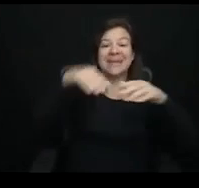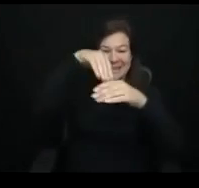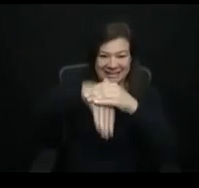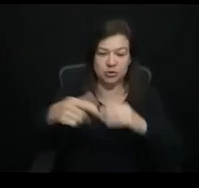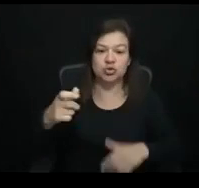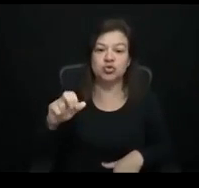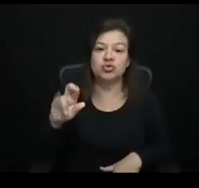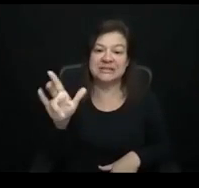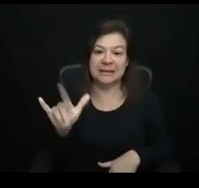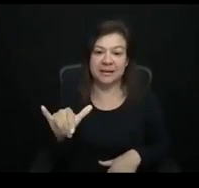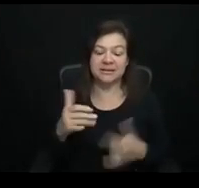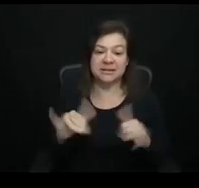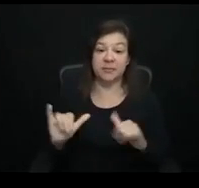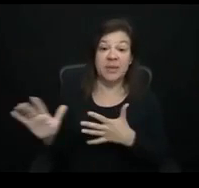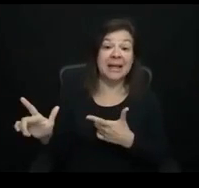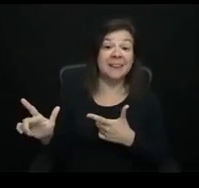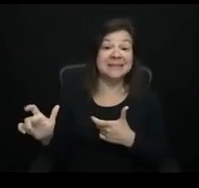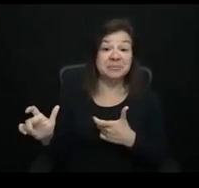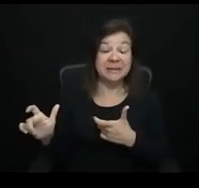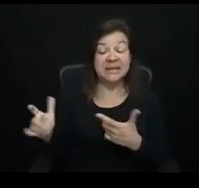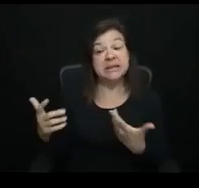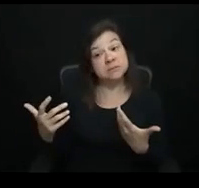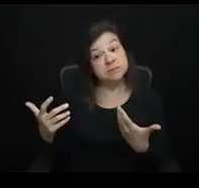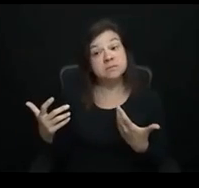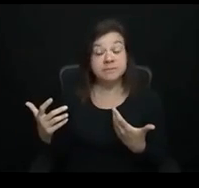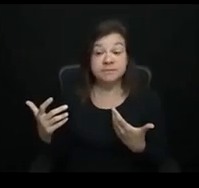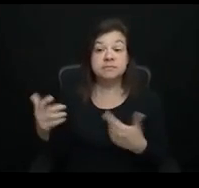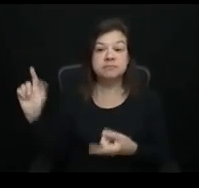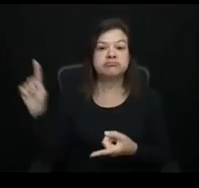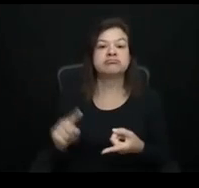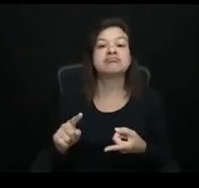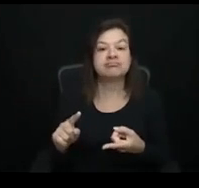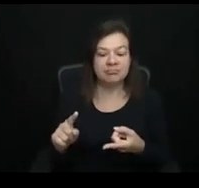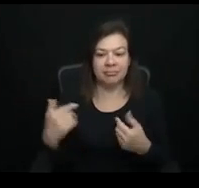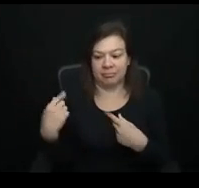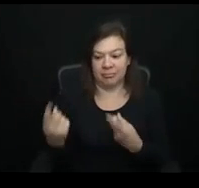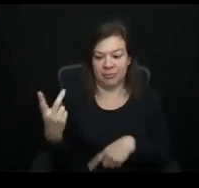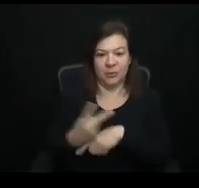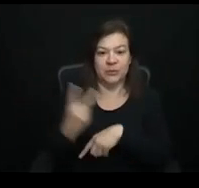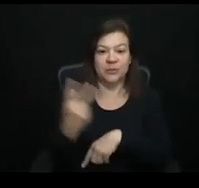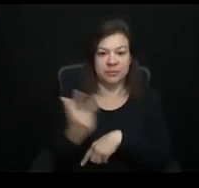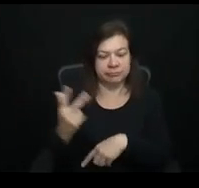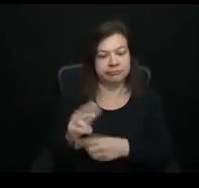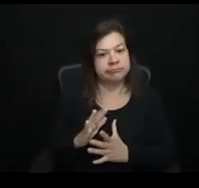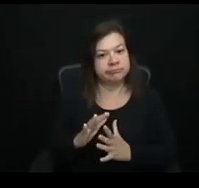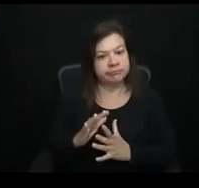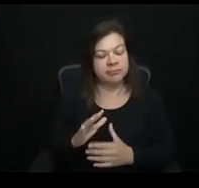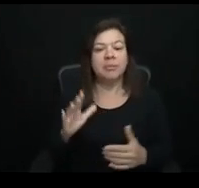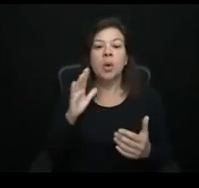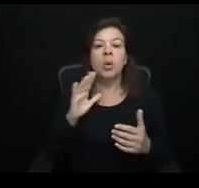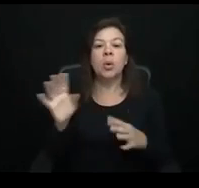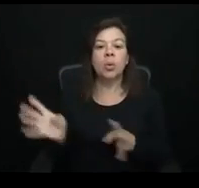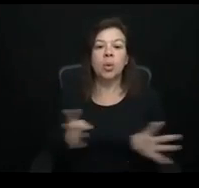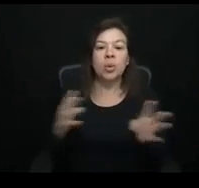The speed at which it's moving has been substantially reduced for the last 2 or 3 days. It's been calm.